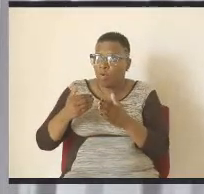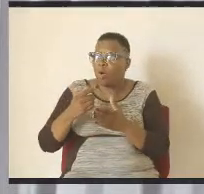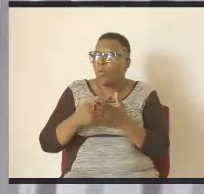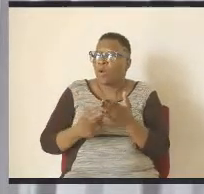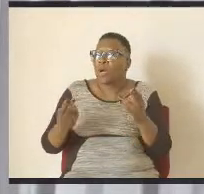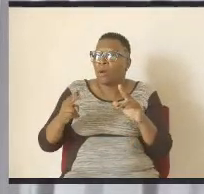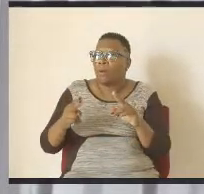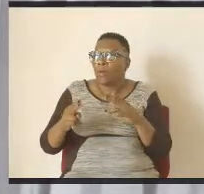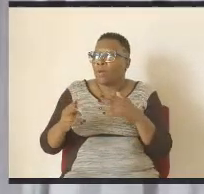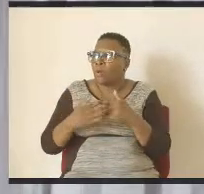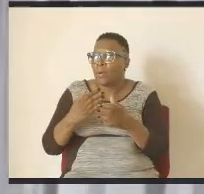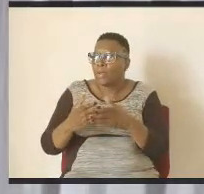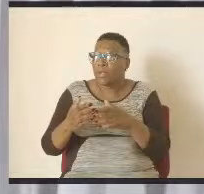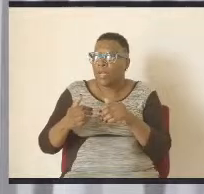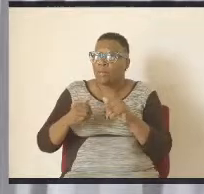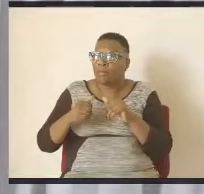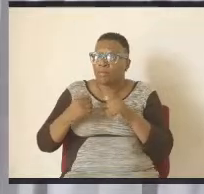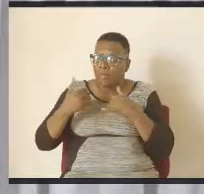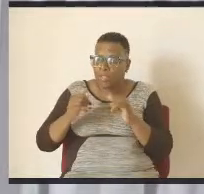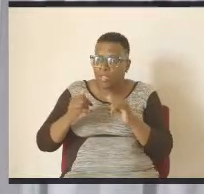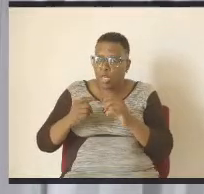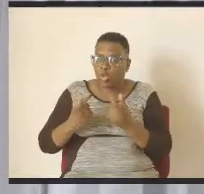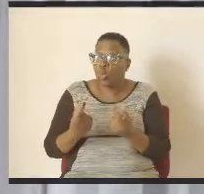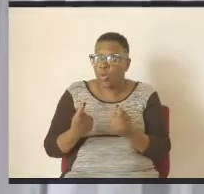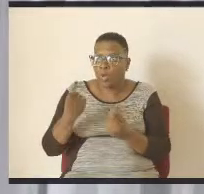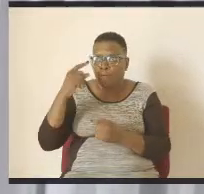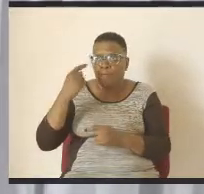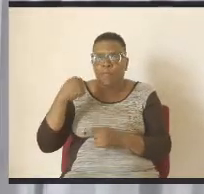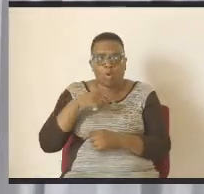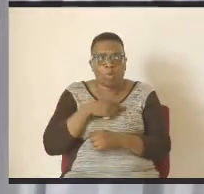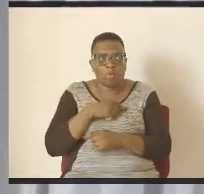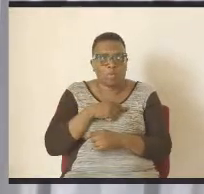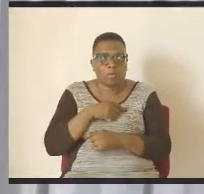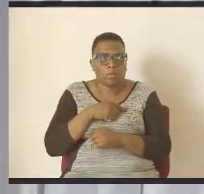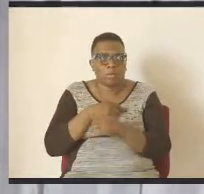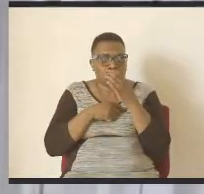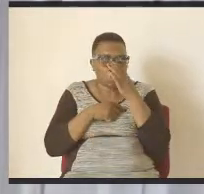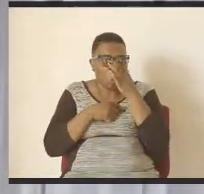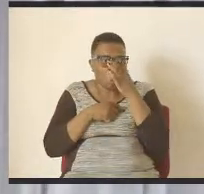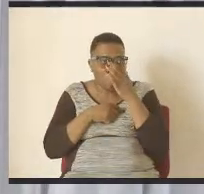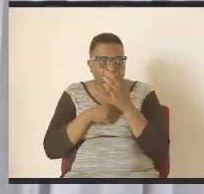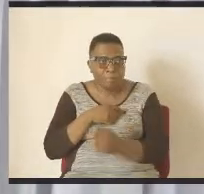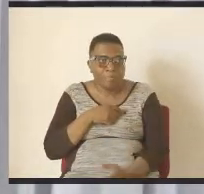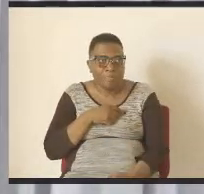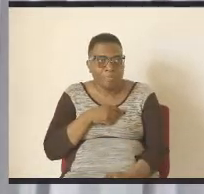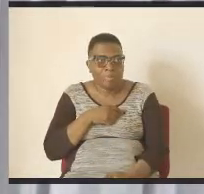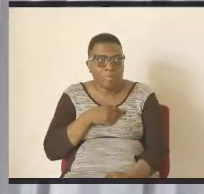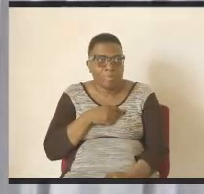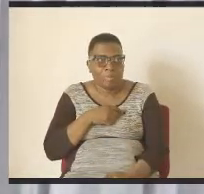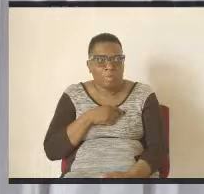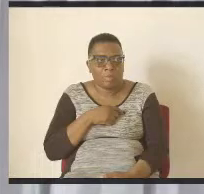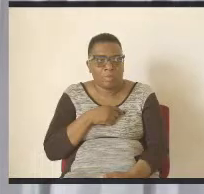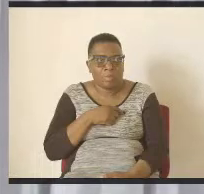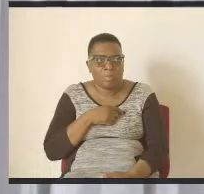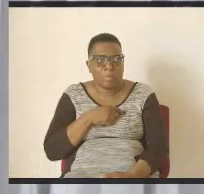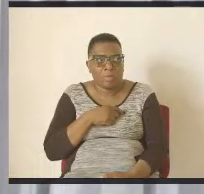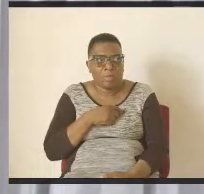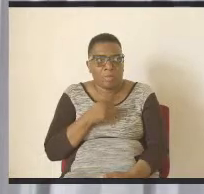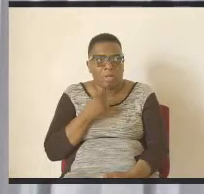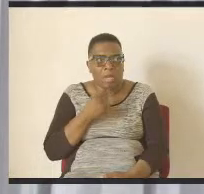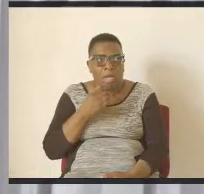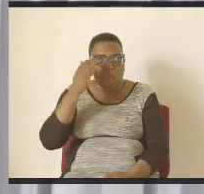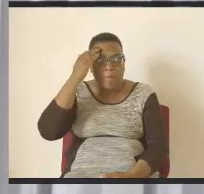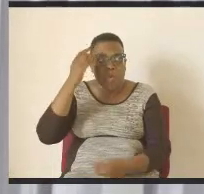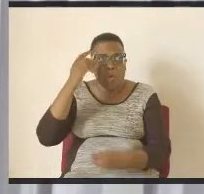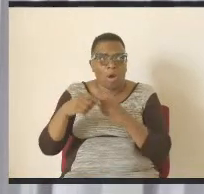us. Look at again in verse 11. He was very much aware of the cup. He was very much aware.